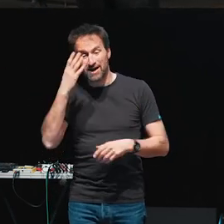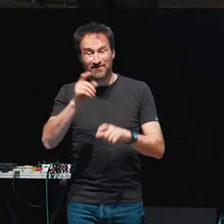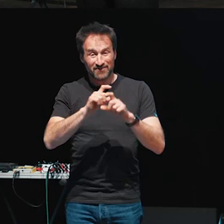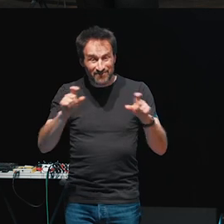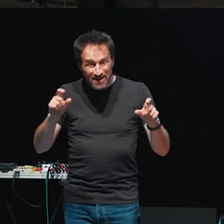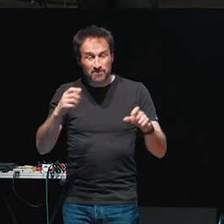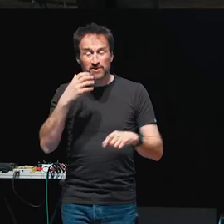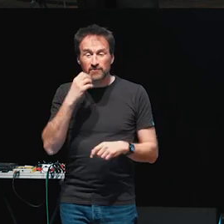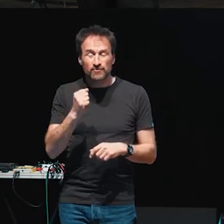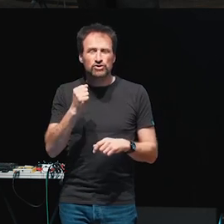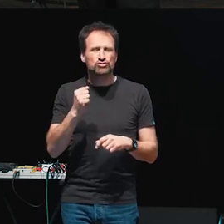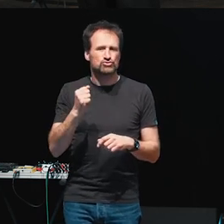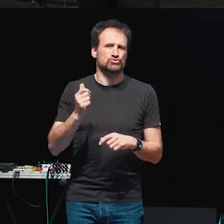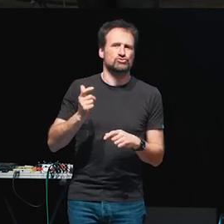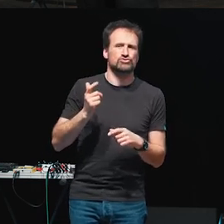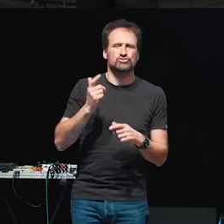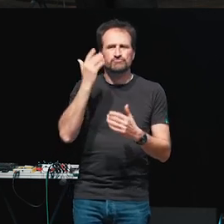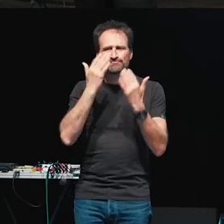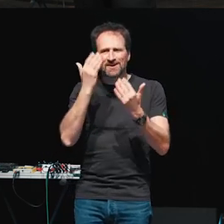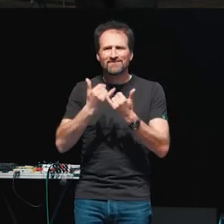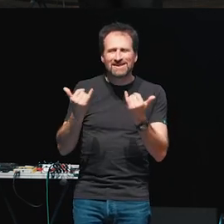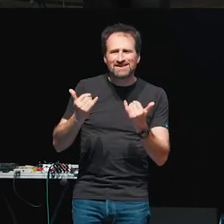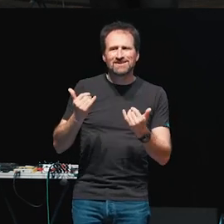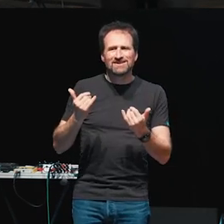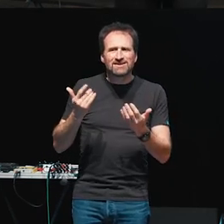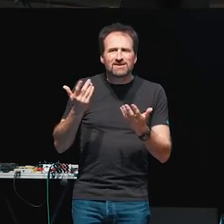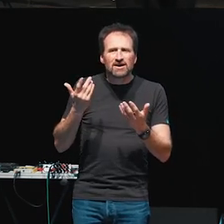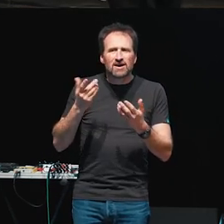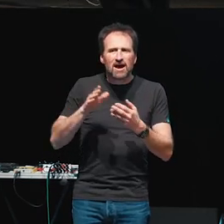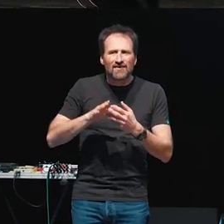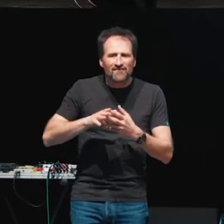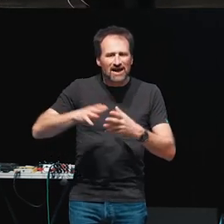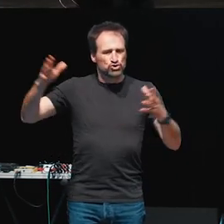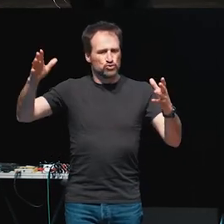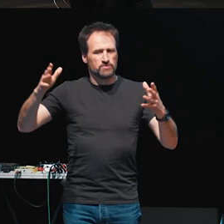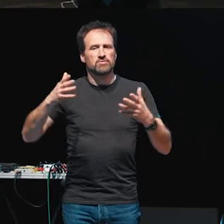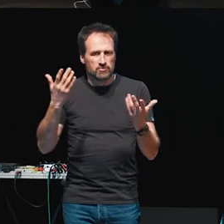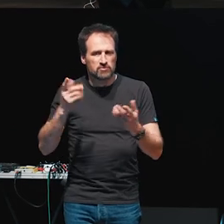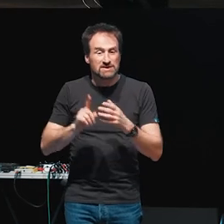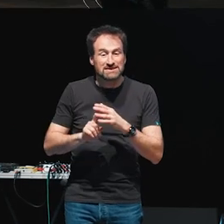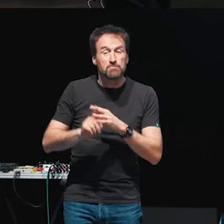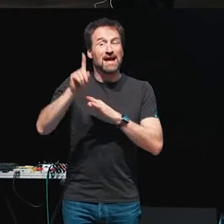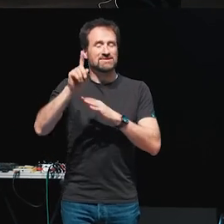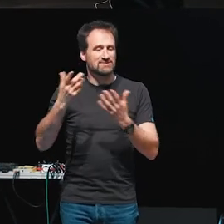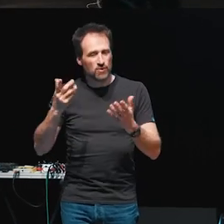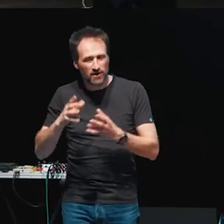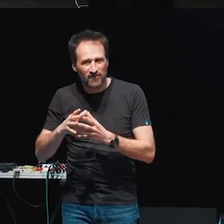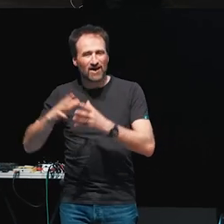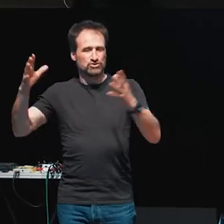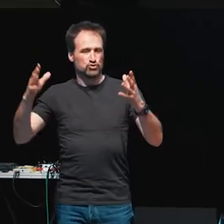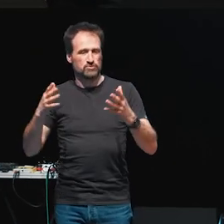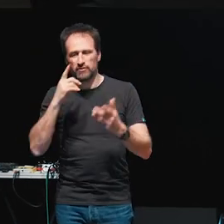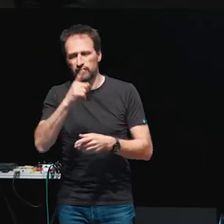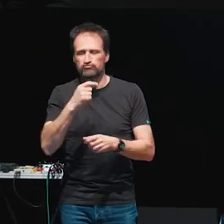anticipate spike in growth? What do? If you want to scale up your data processing or ramp